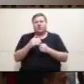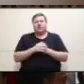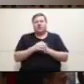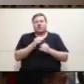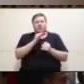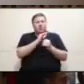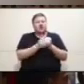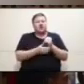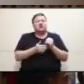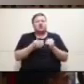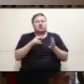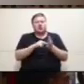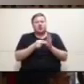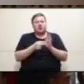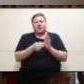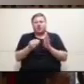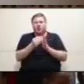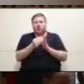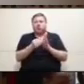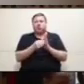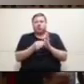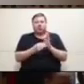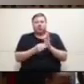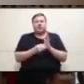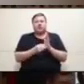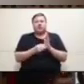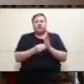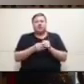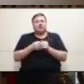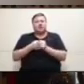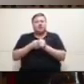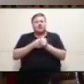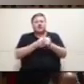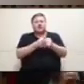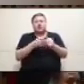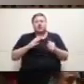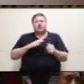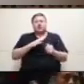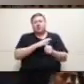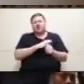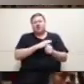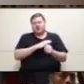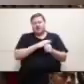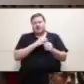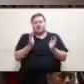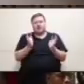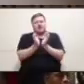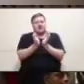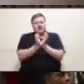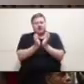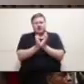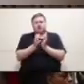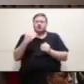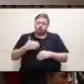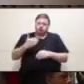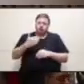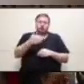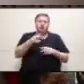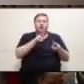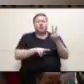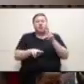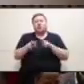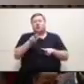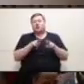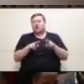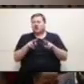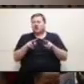plan, and the audit steering committee meetings have been sitting regularly to monitor the implementation of that